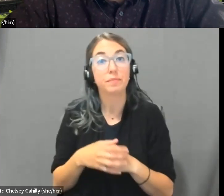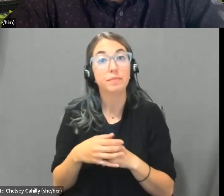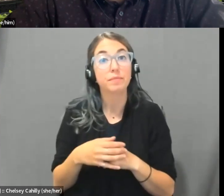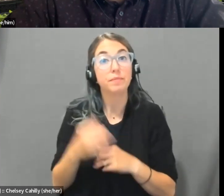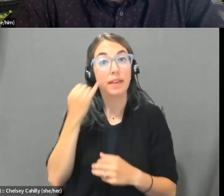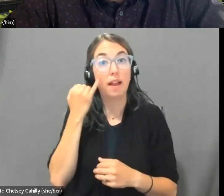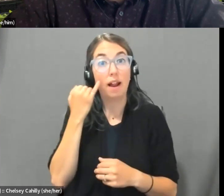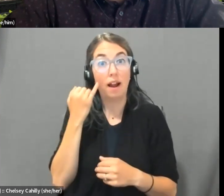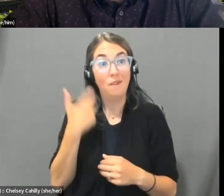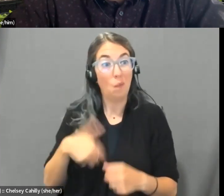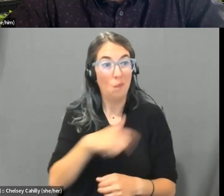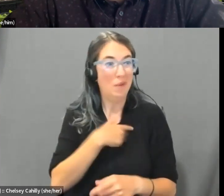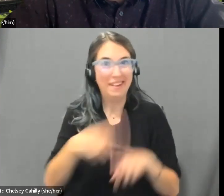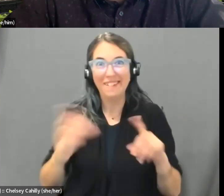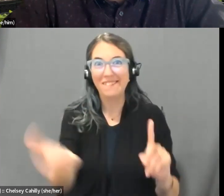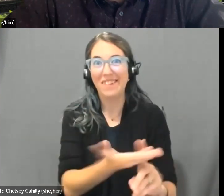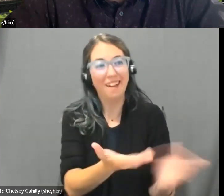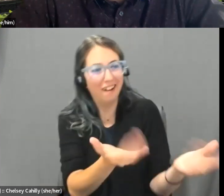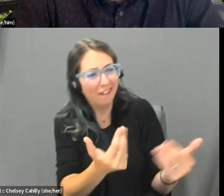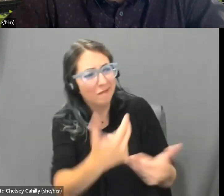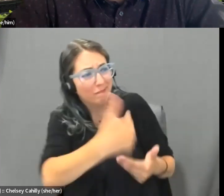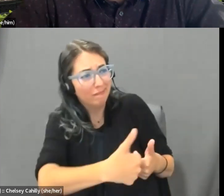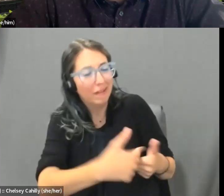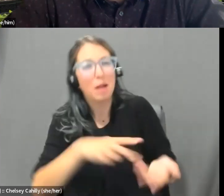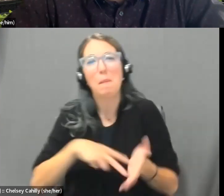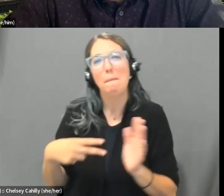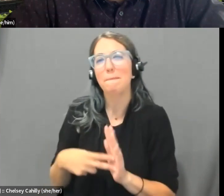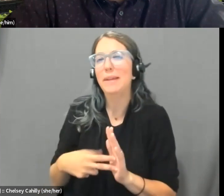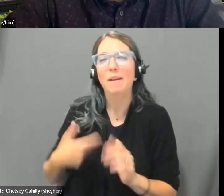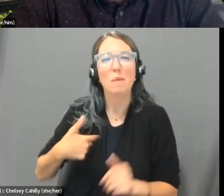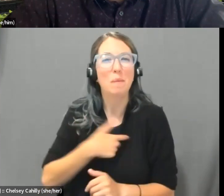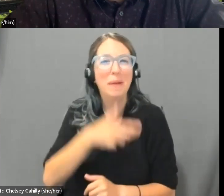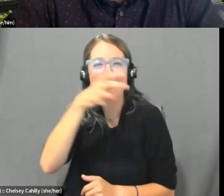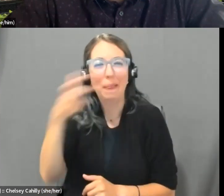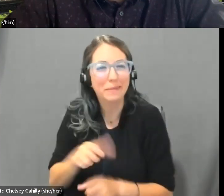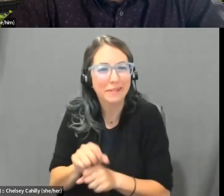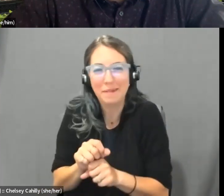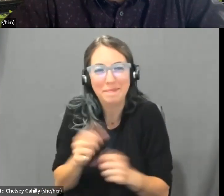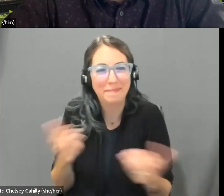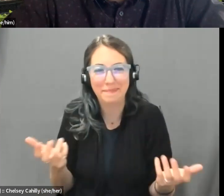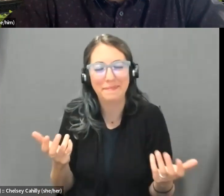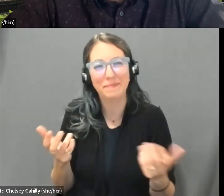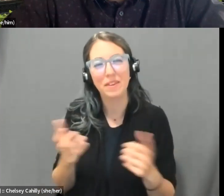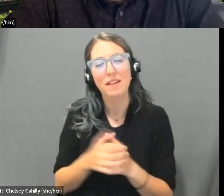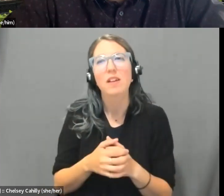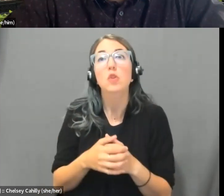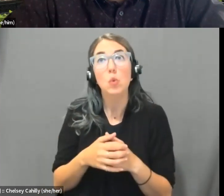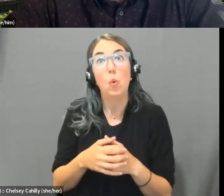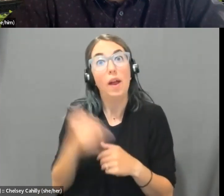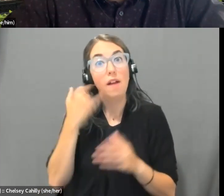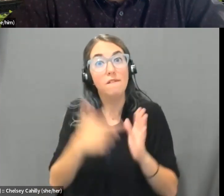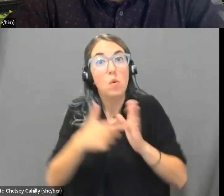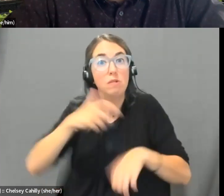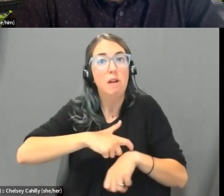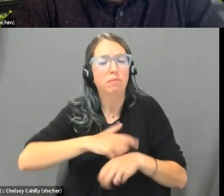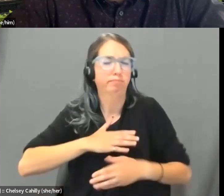doing our job, right? And so I think we'll take the time it needs in order to establish that comfort